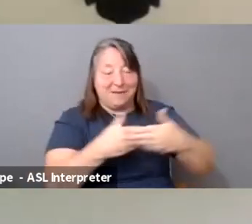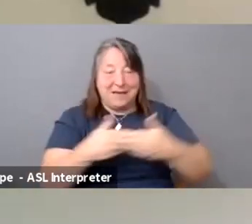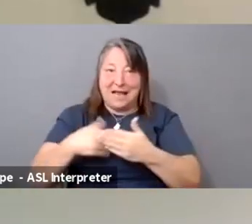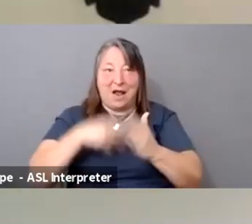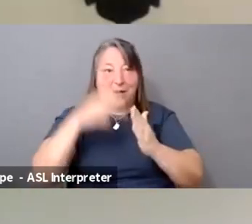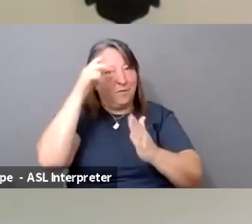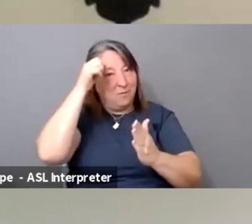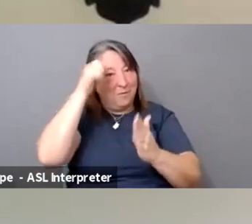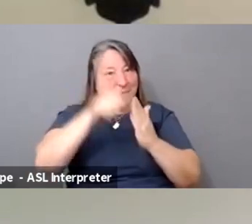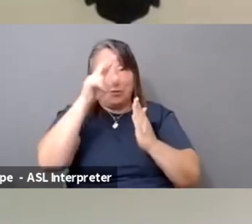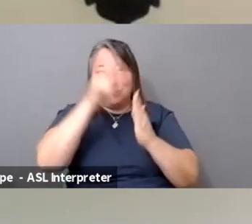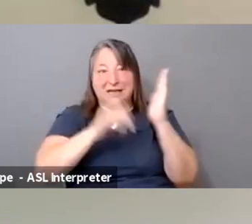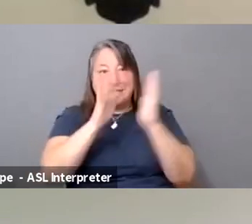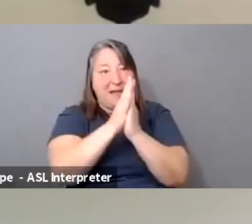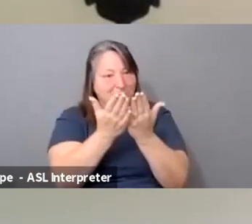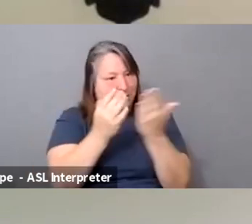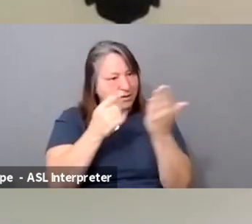thinking,